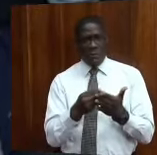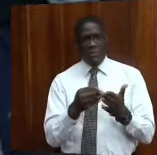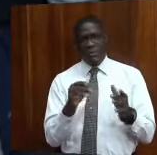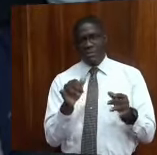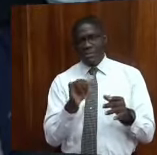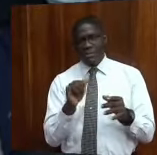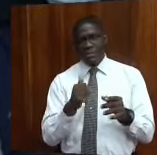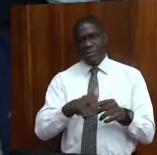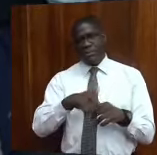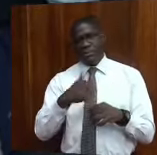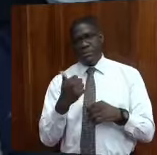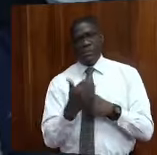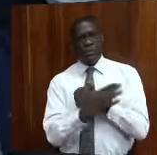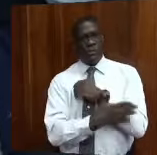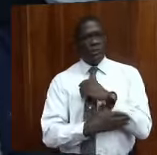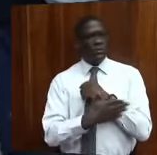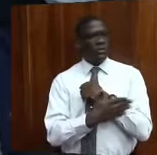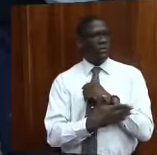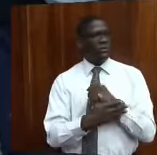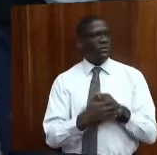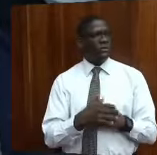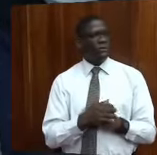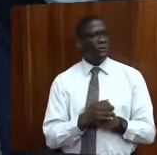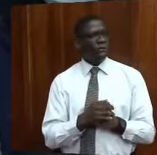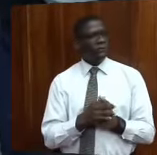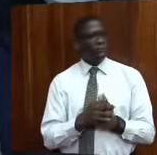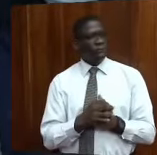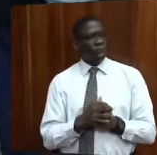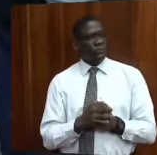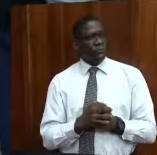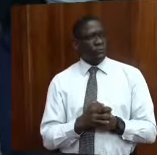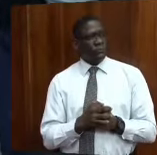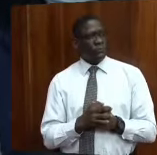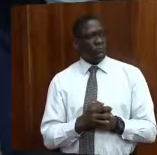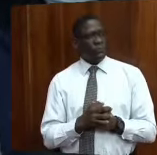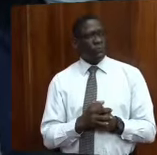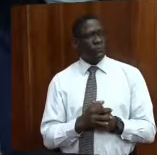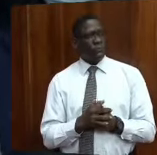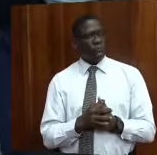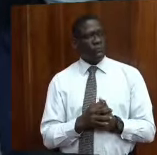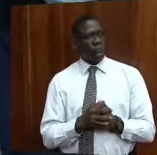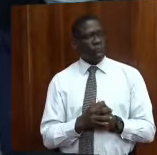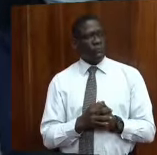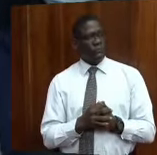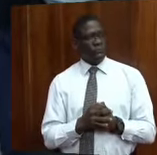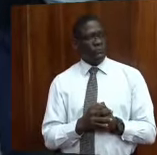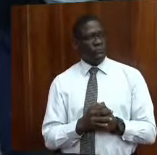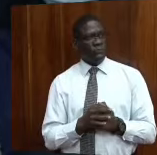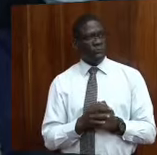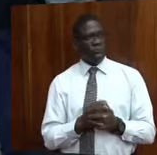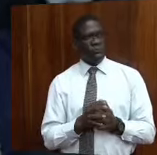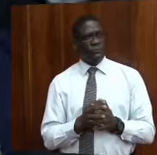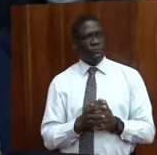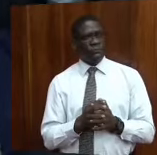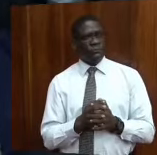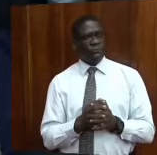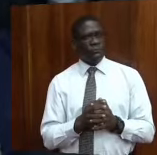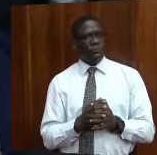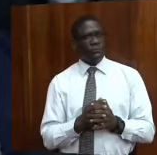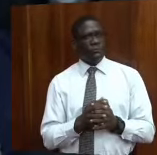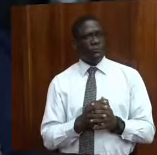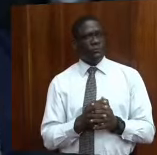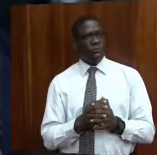and international institutions have called for the repeal of these programs. As such, there may be need to review our program to